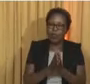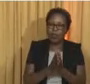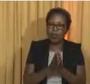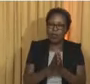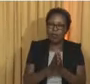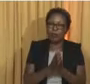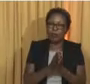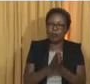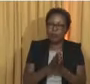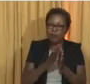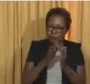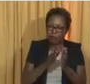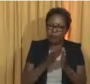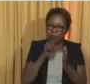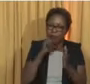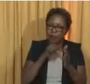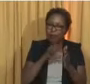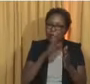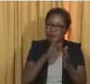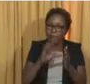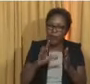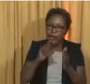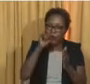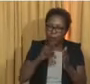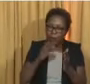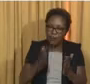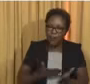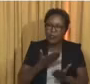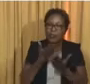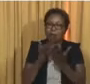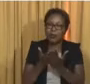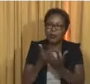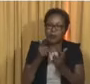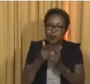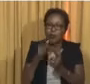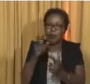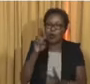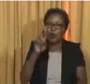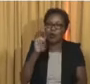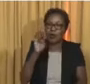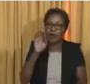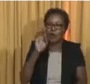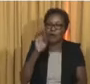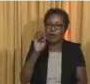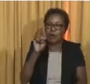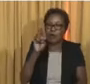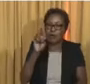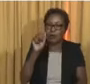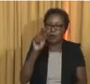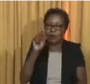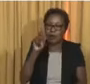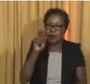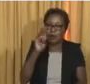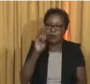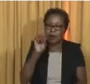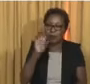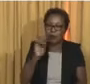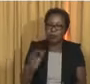amend those provisions shall be subjected to a referendum. These are the supremacy